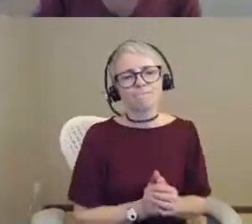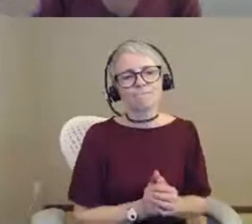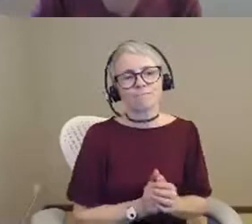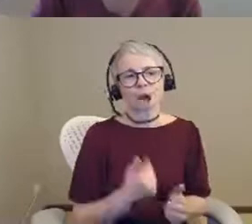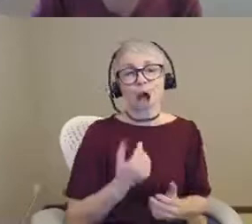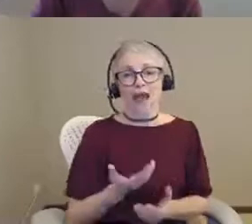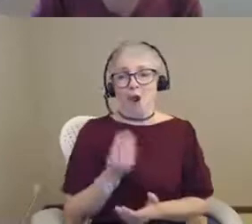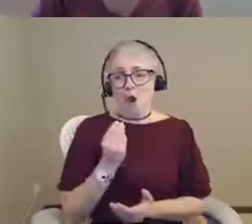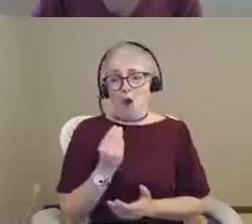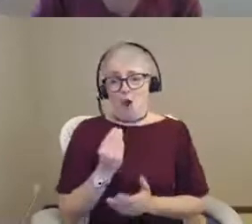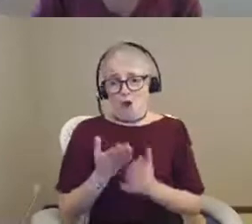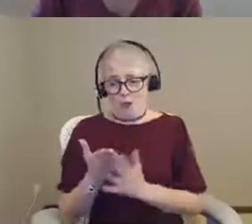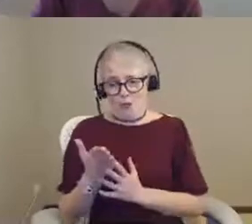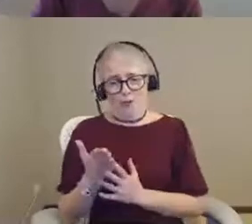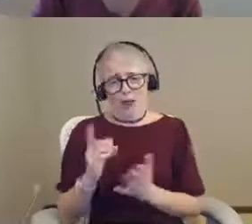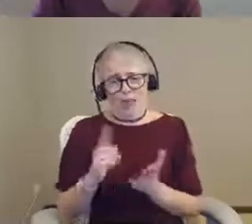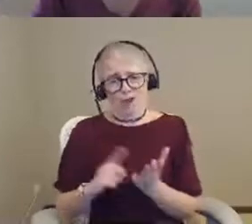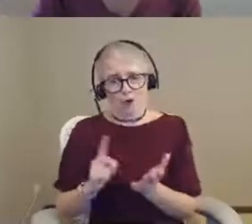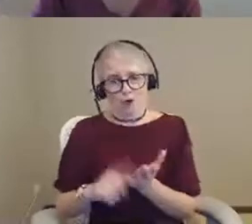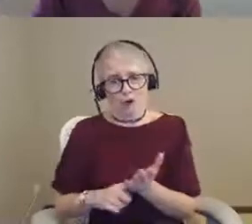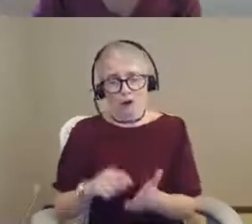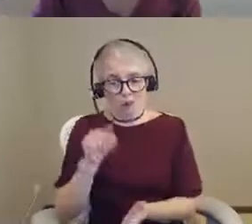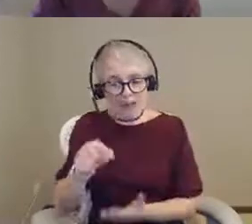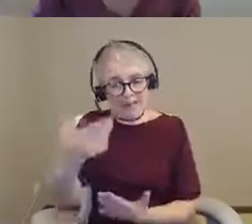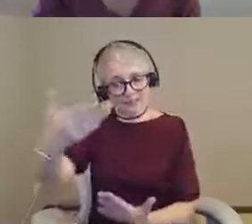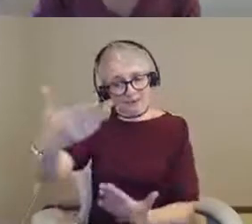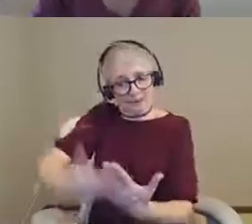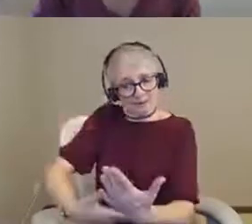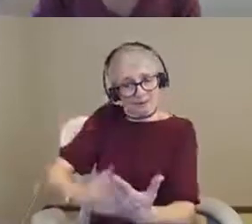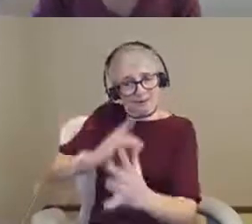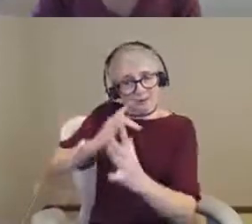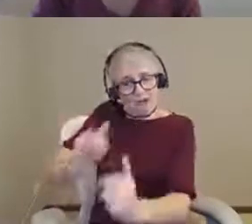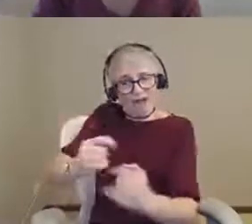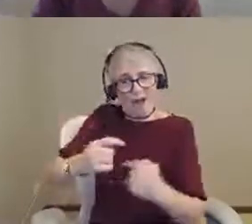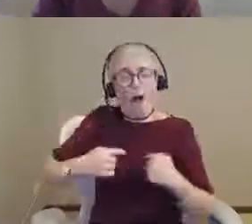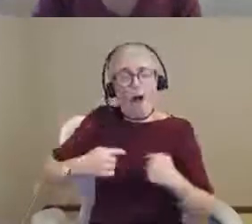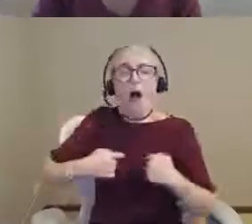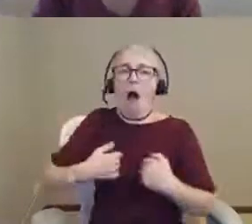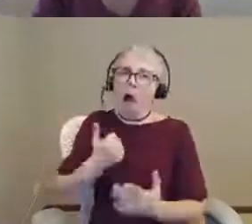that accessibility checker was a great feature, and it's not something that I